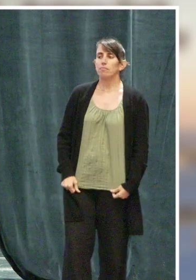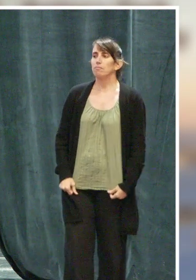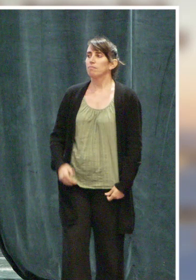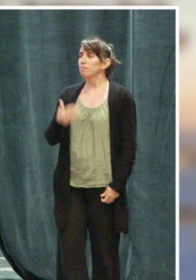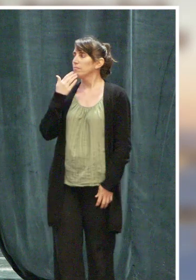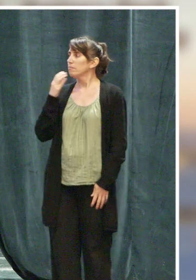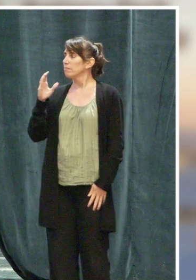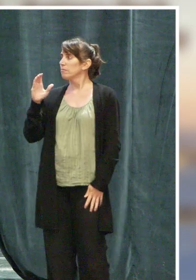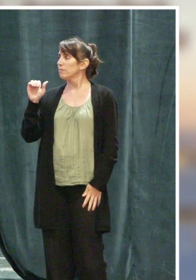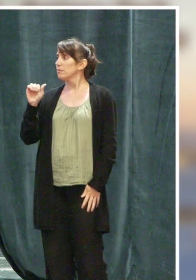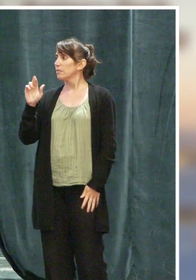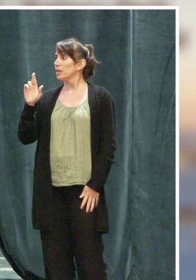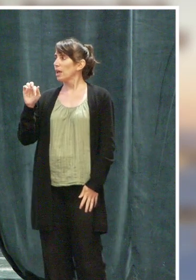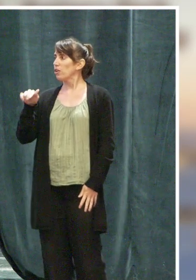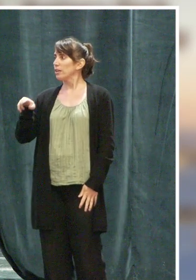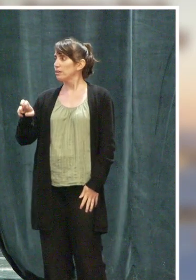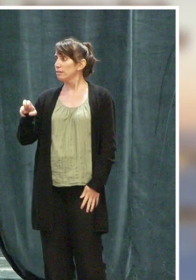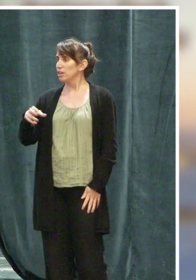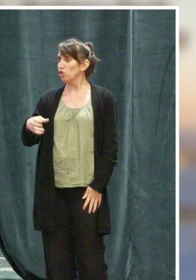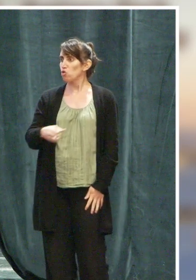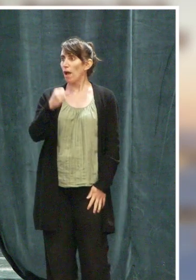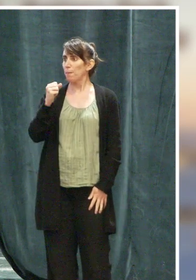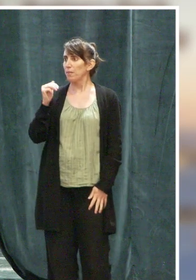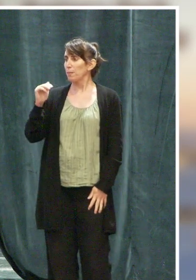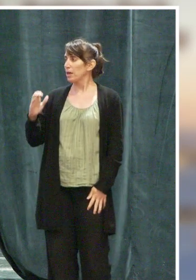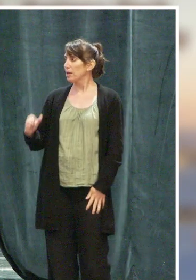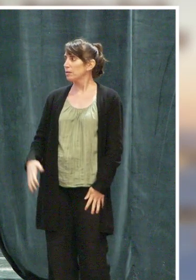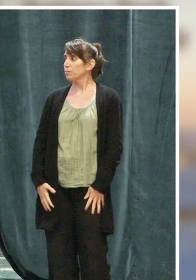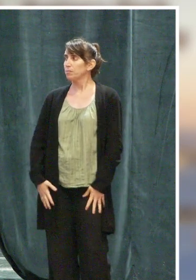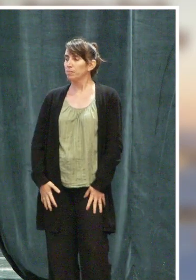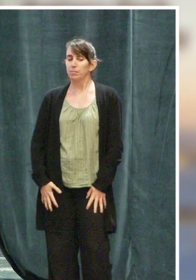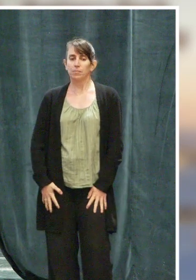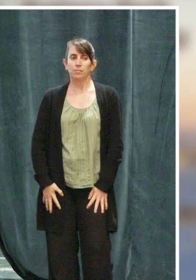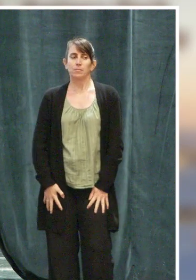take the mic back, please? Do one of you?